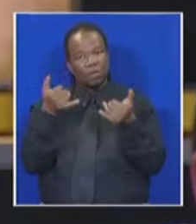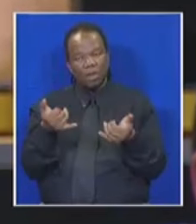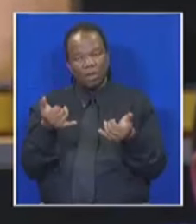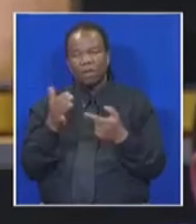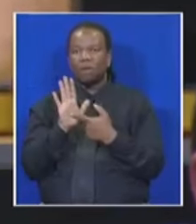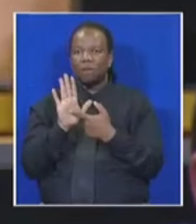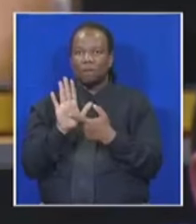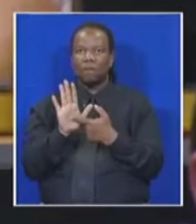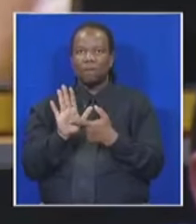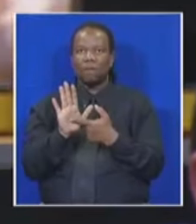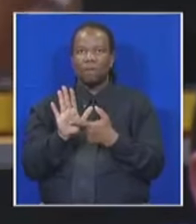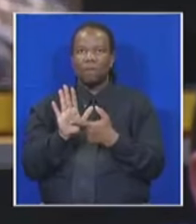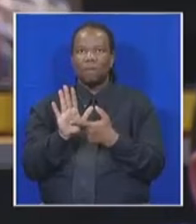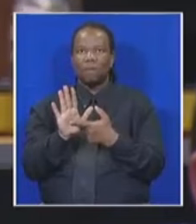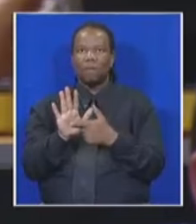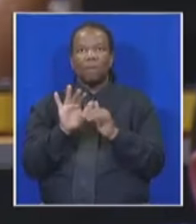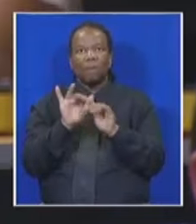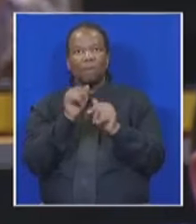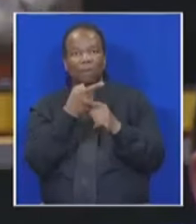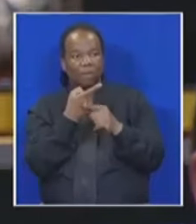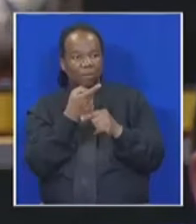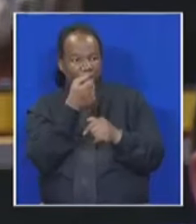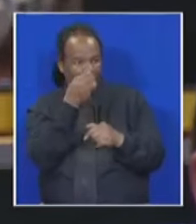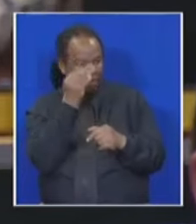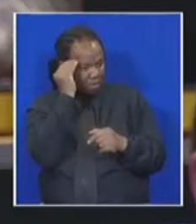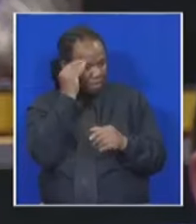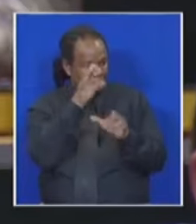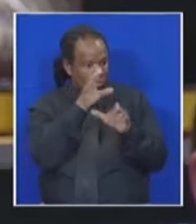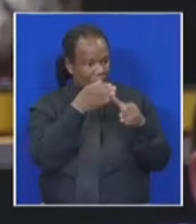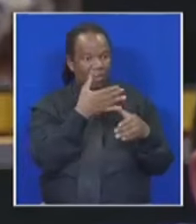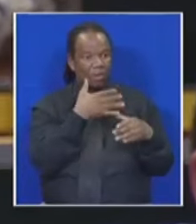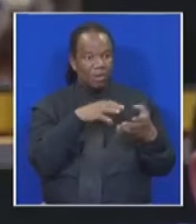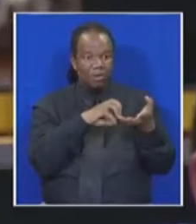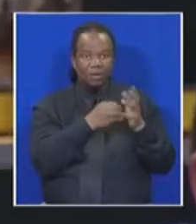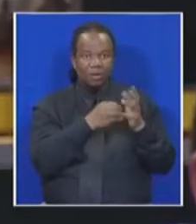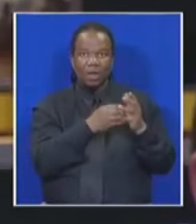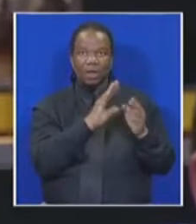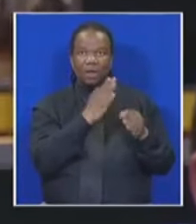they've become interest group got JZ. We're trying to help them to remove the president.